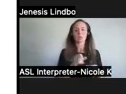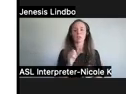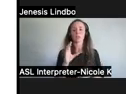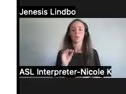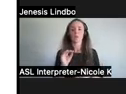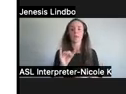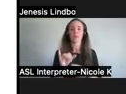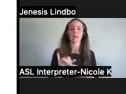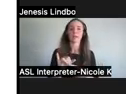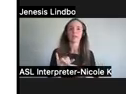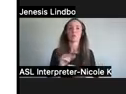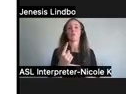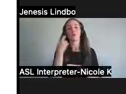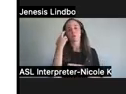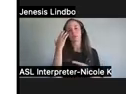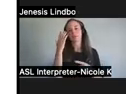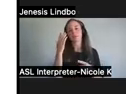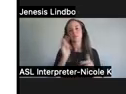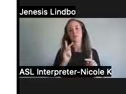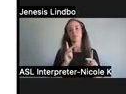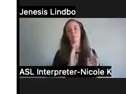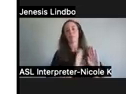one reason a lot of people don't use the device.